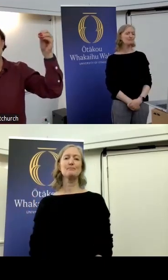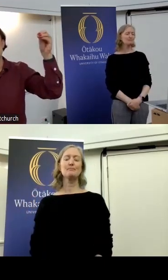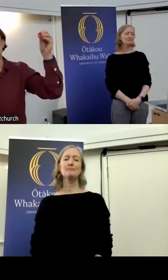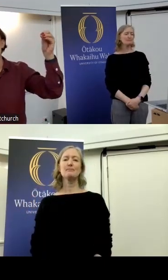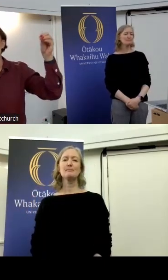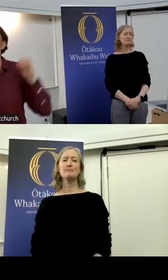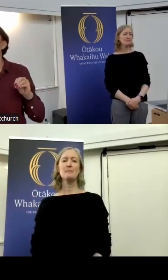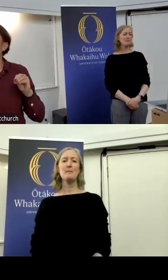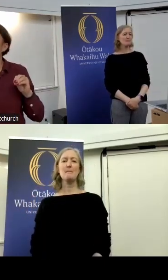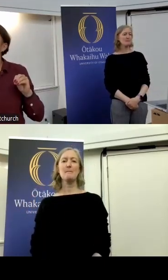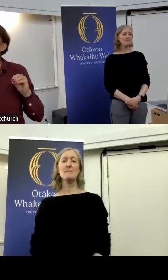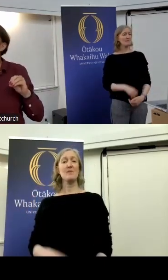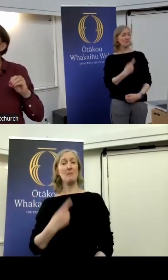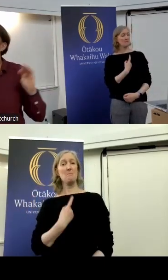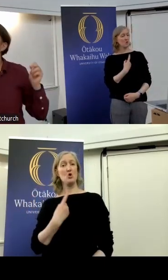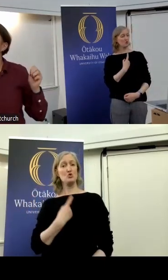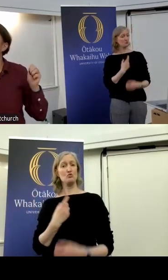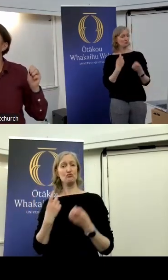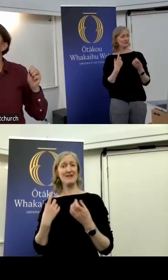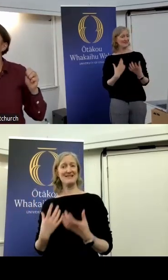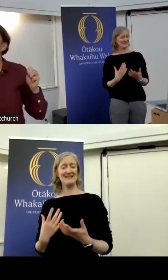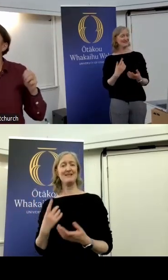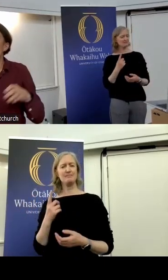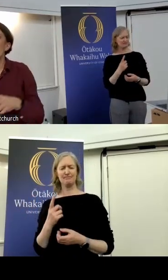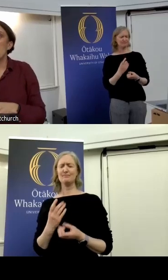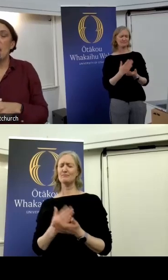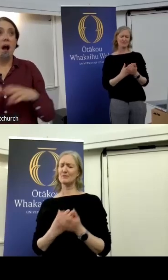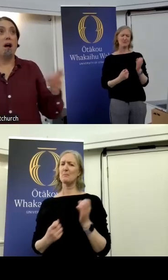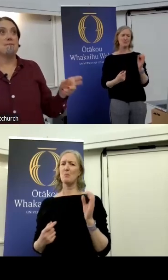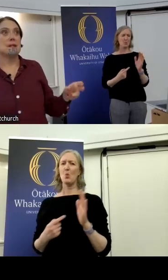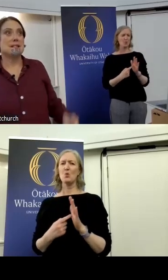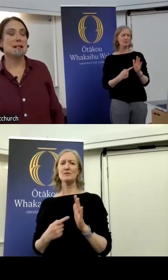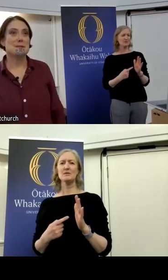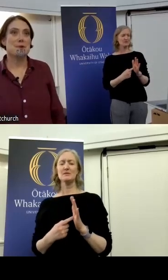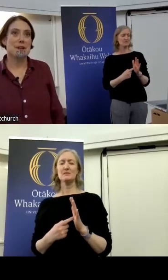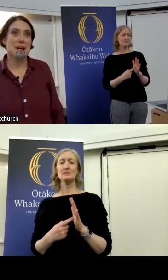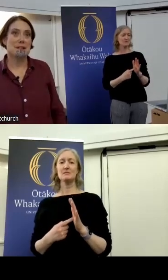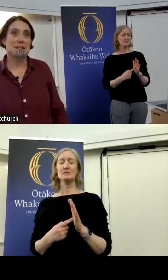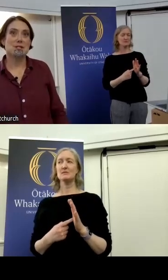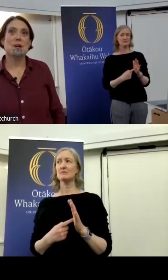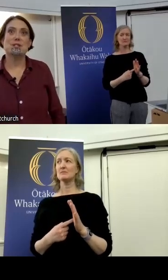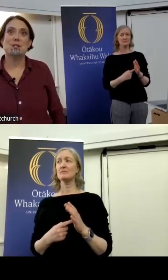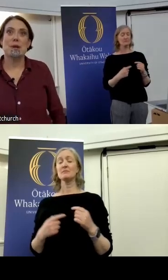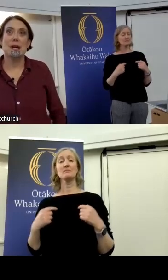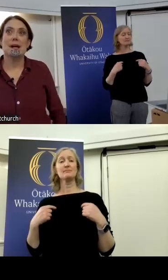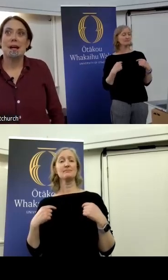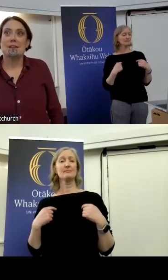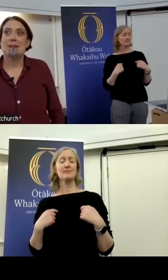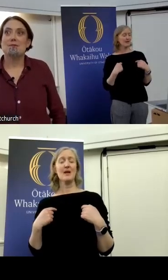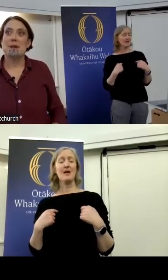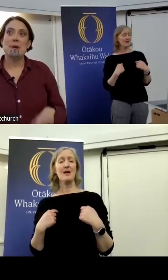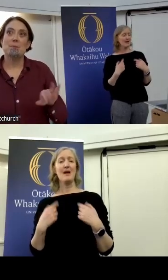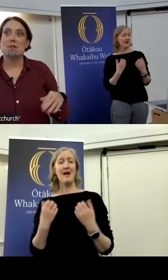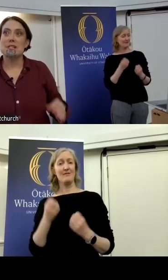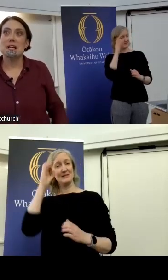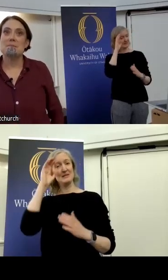personal components are really important because I've been in situations where there